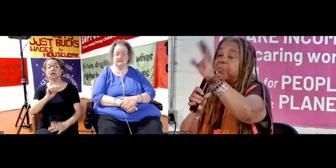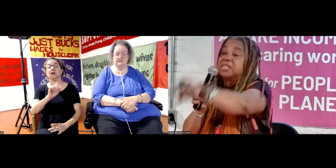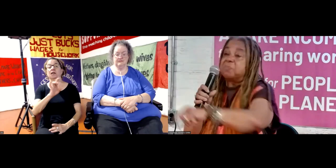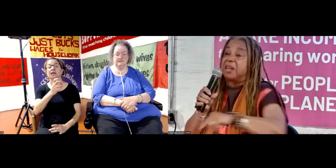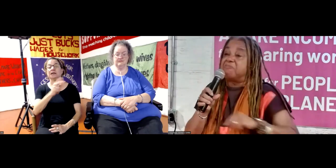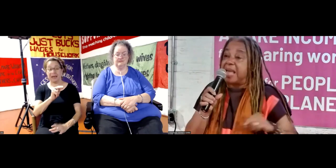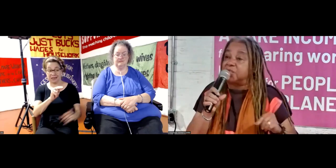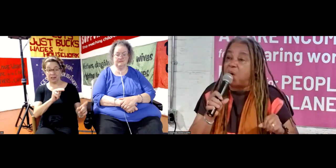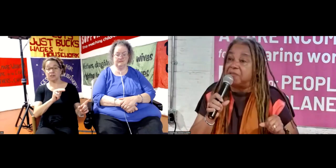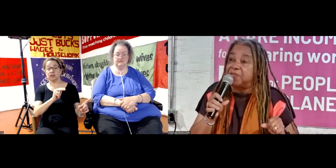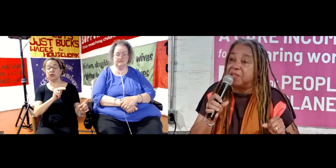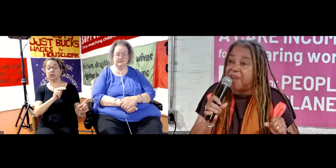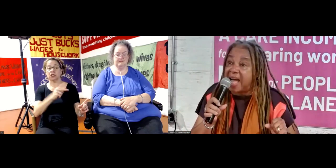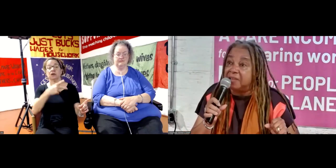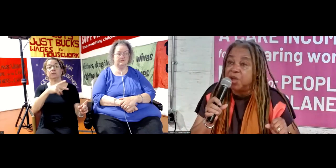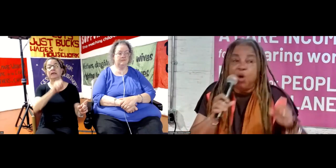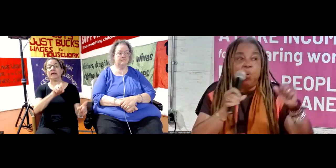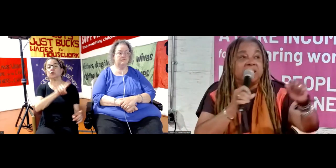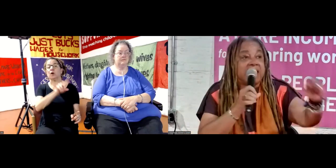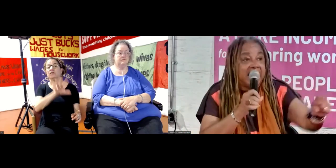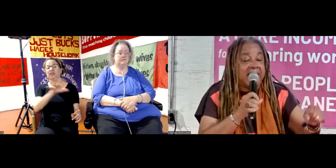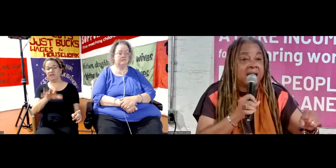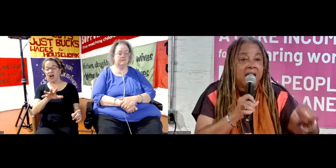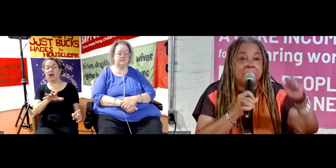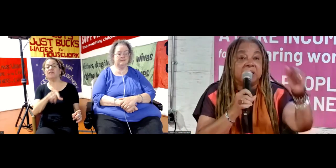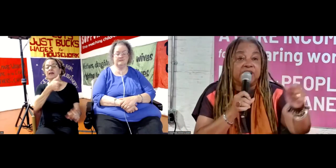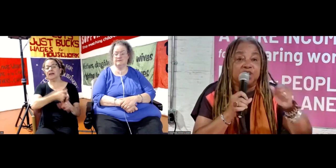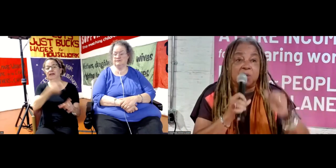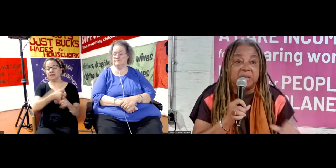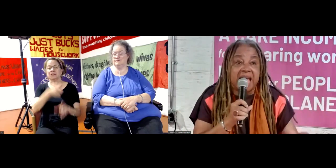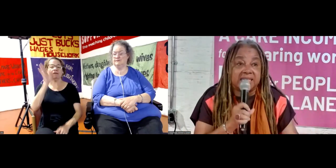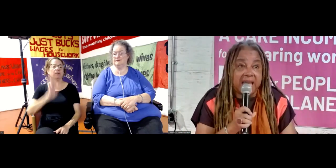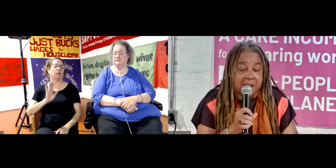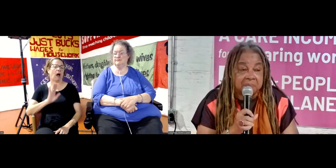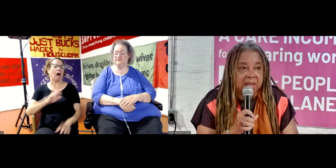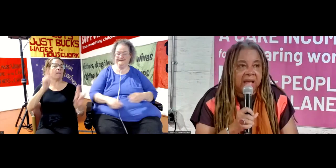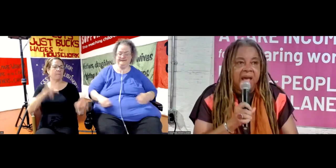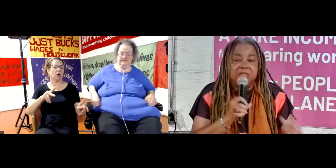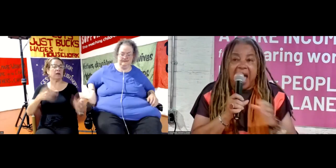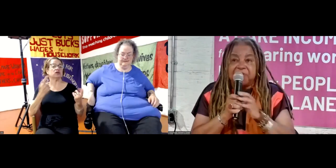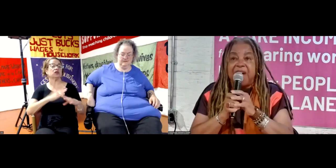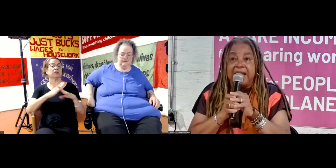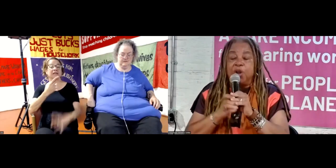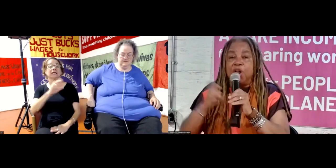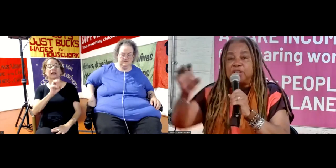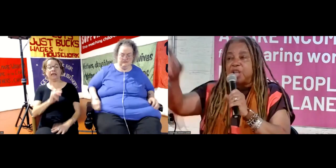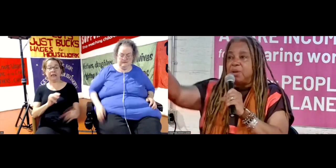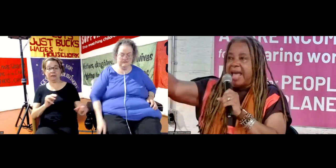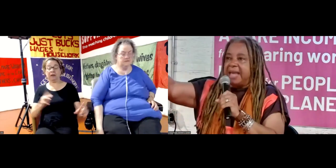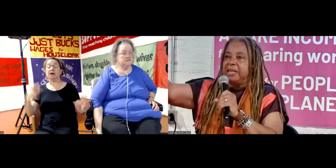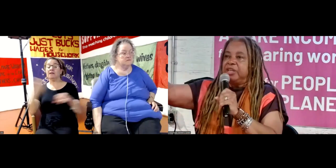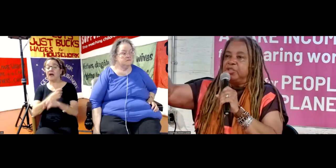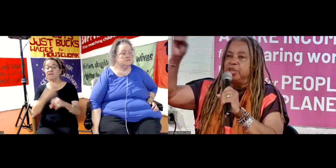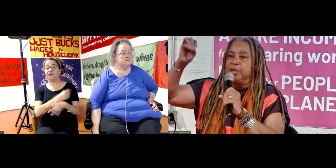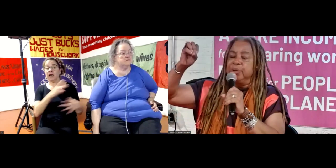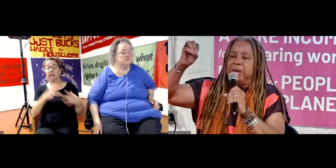like the principal of PS 155, who was taking a position to protect him. That fight also